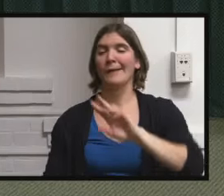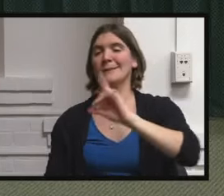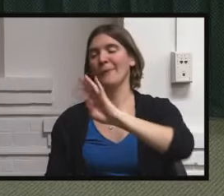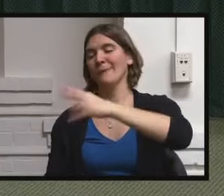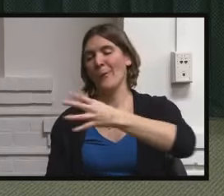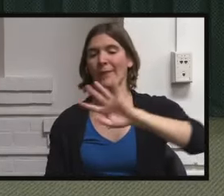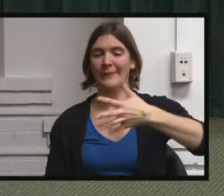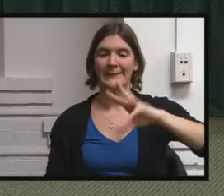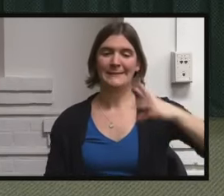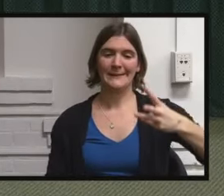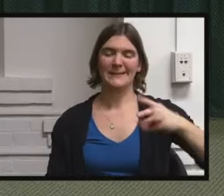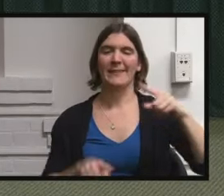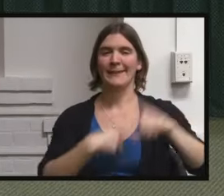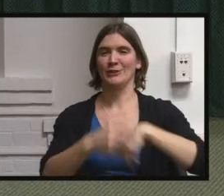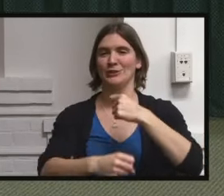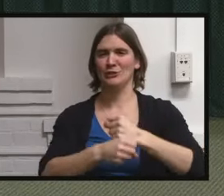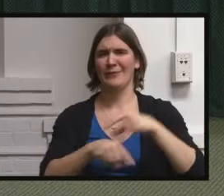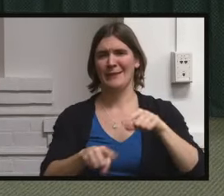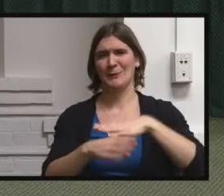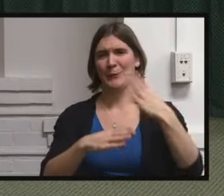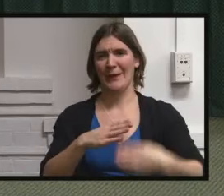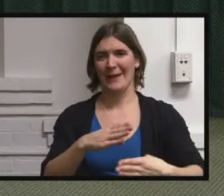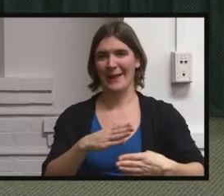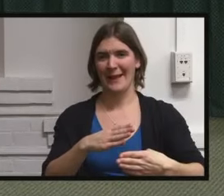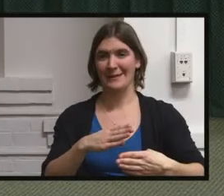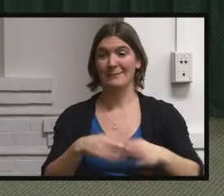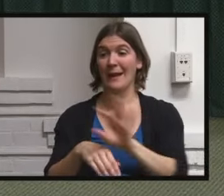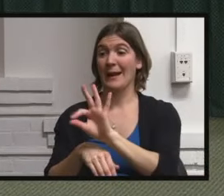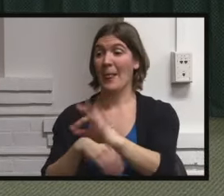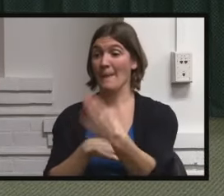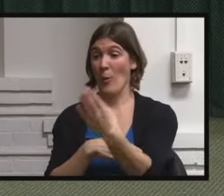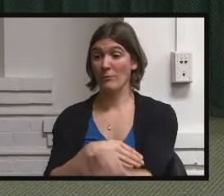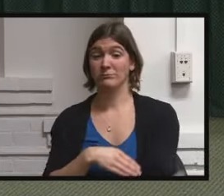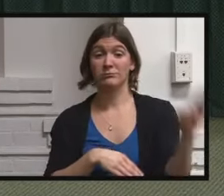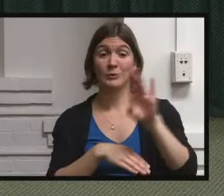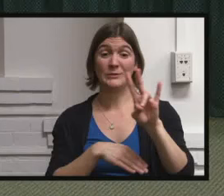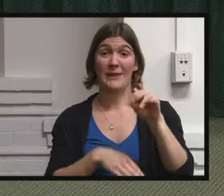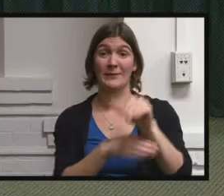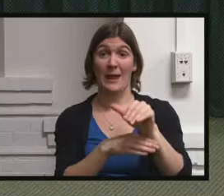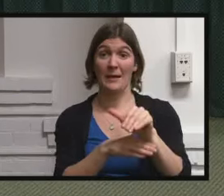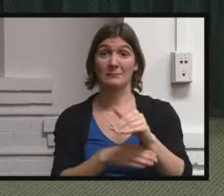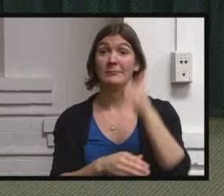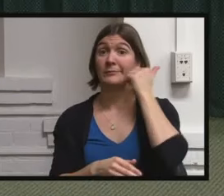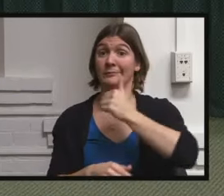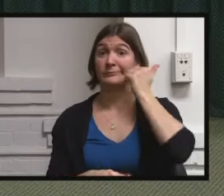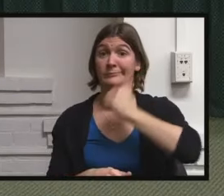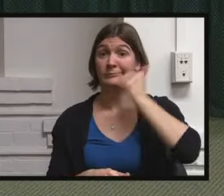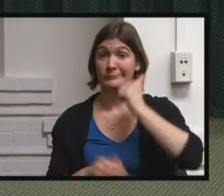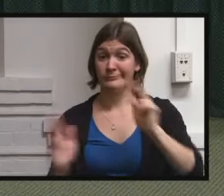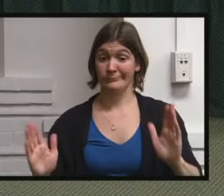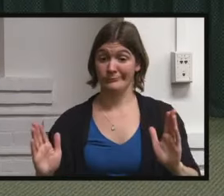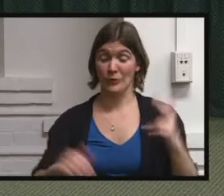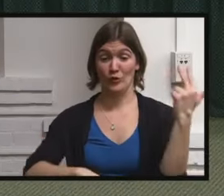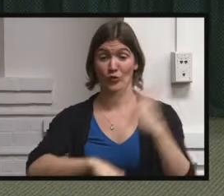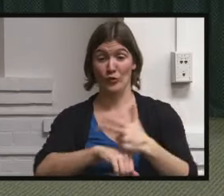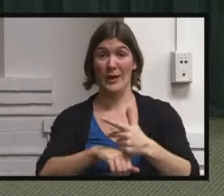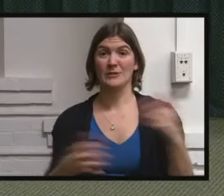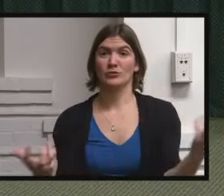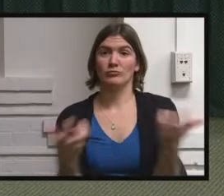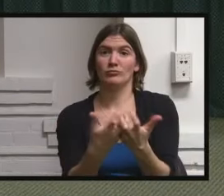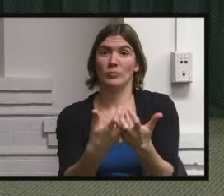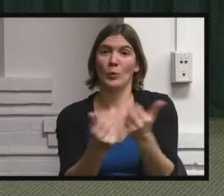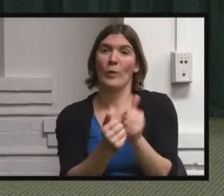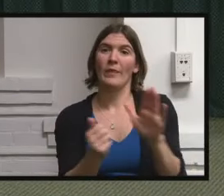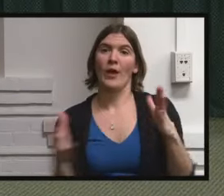and 6, 2015, from 9 a.m. to 7 p.m. each day in conjunction with this Cotton Mill